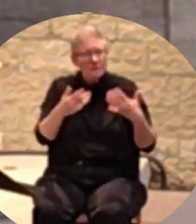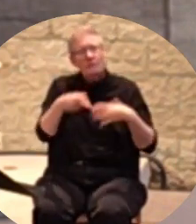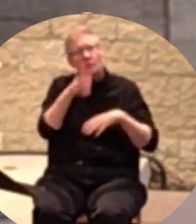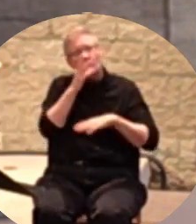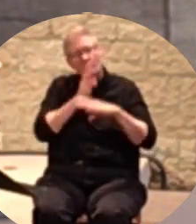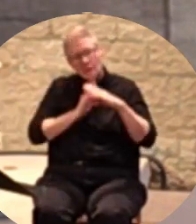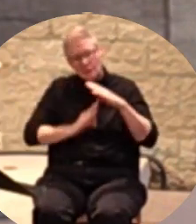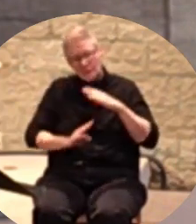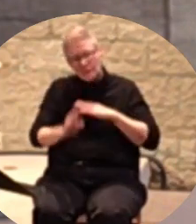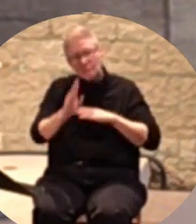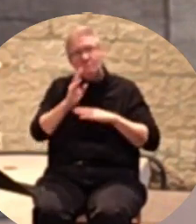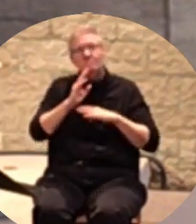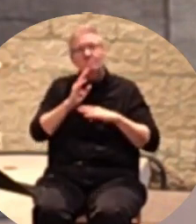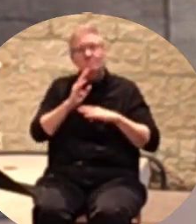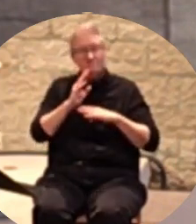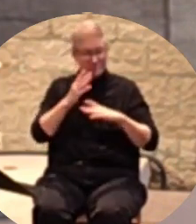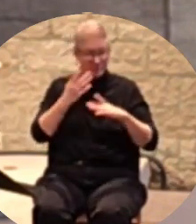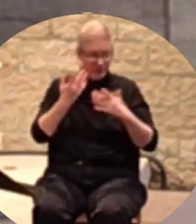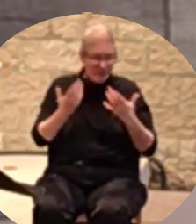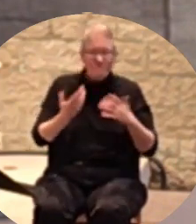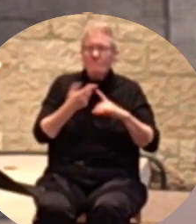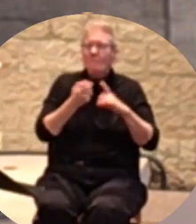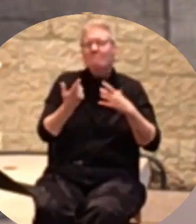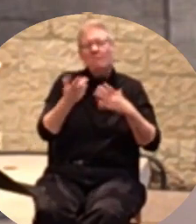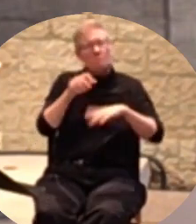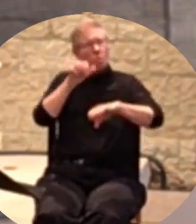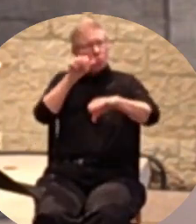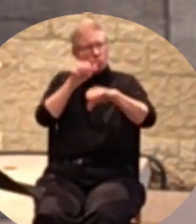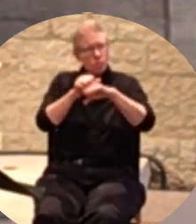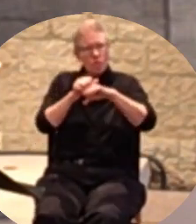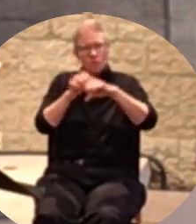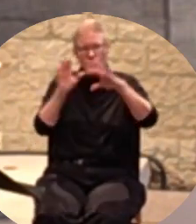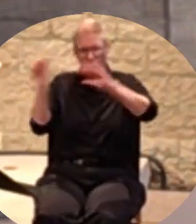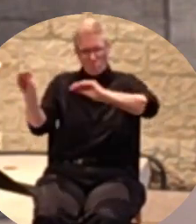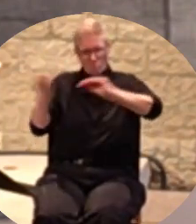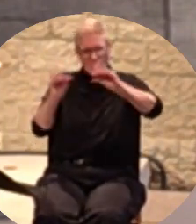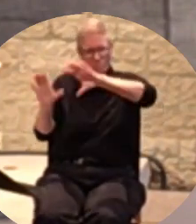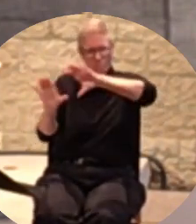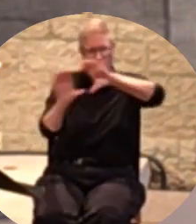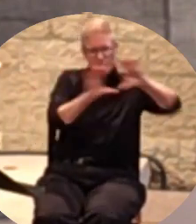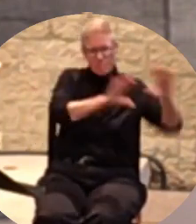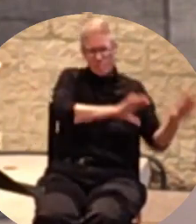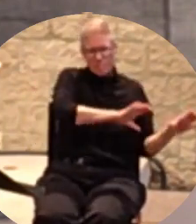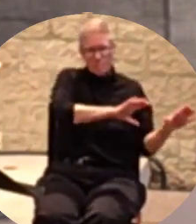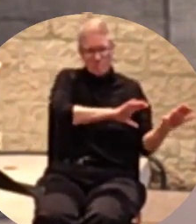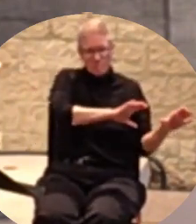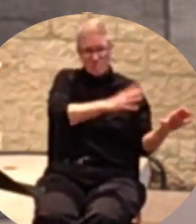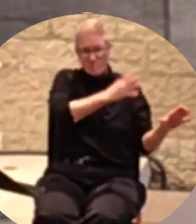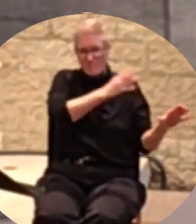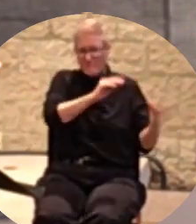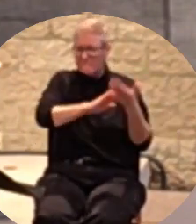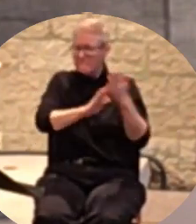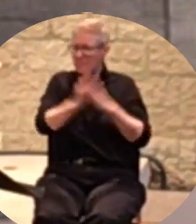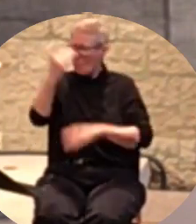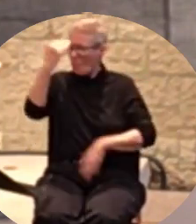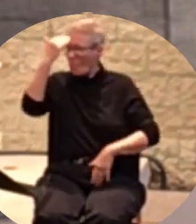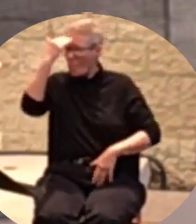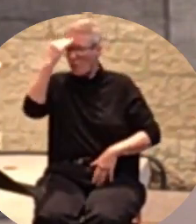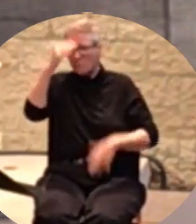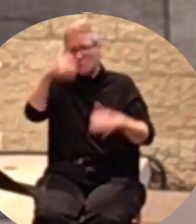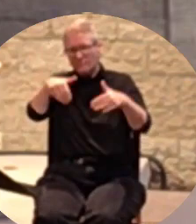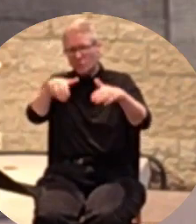awed by the stone rolled back and the awareness of an empty tomb.